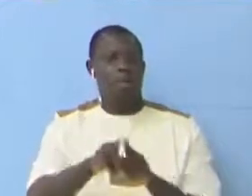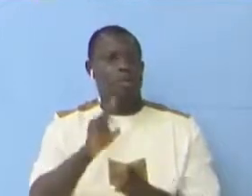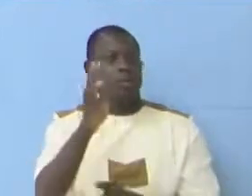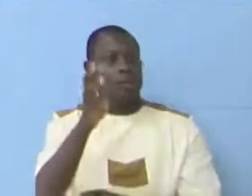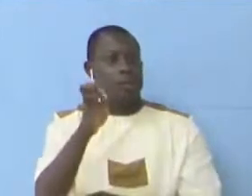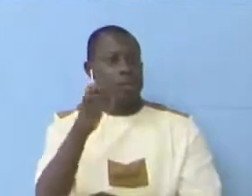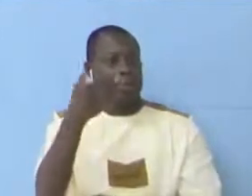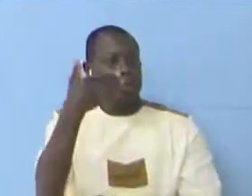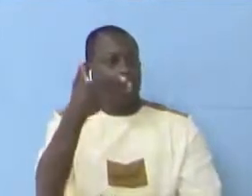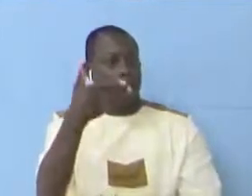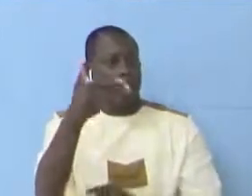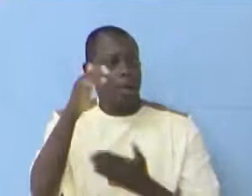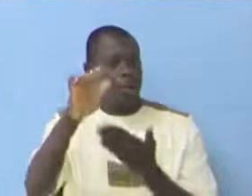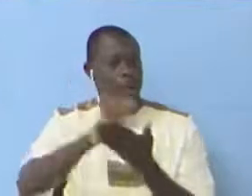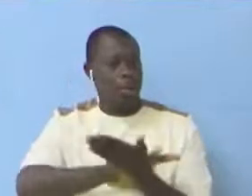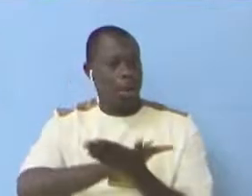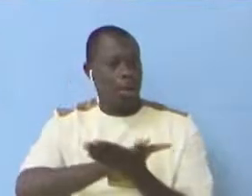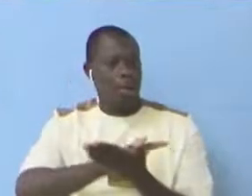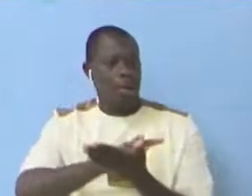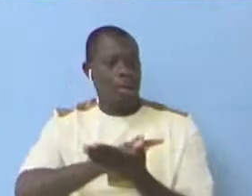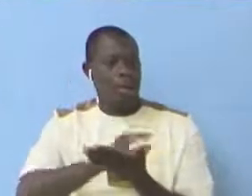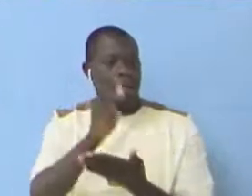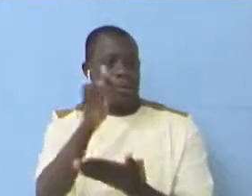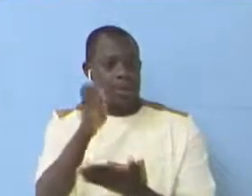pages and about